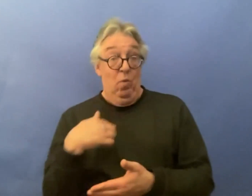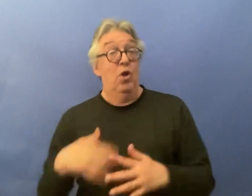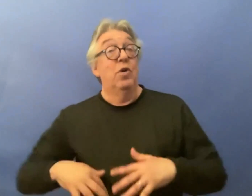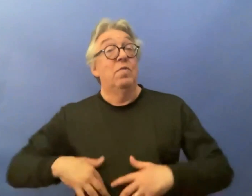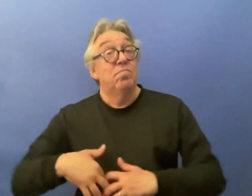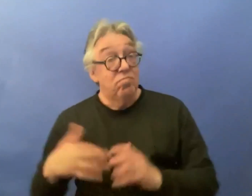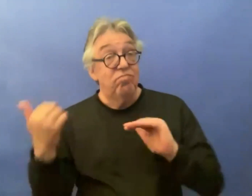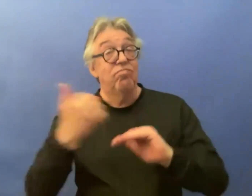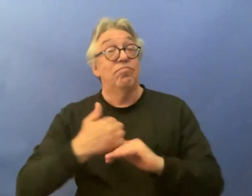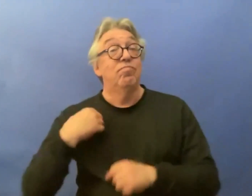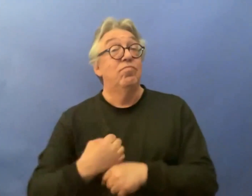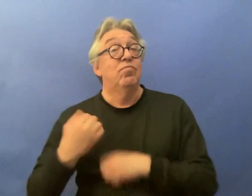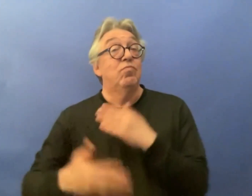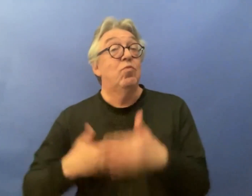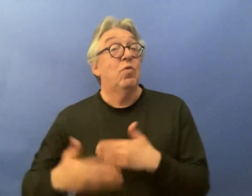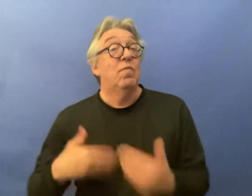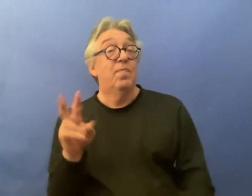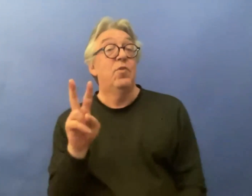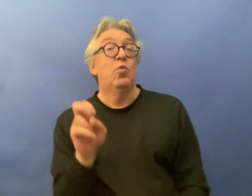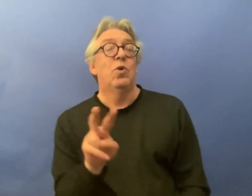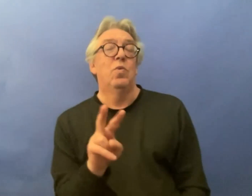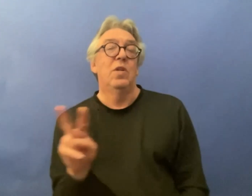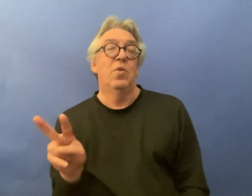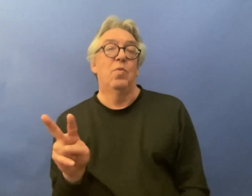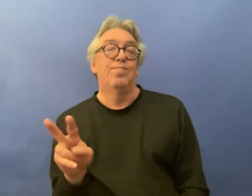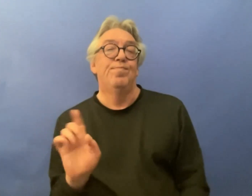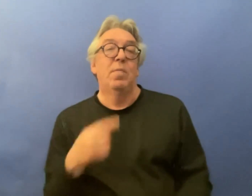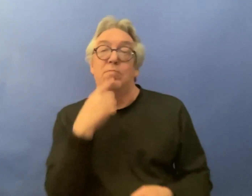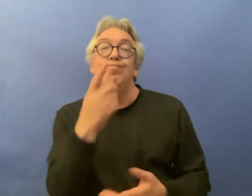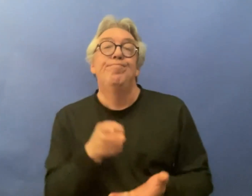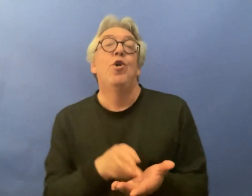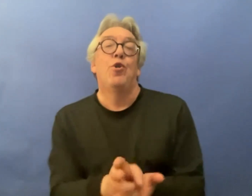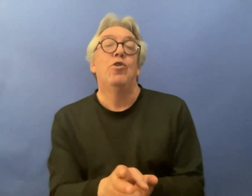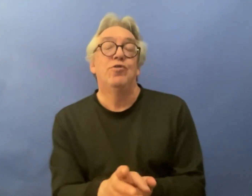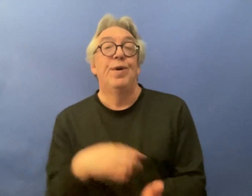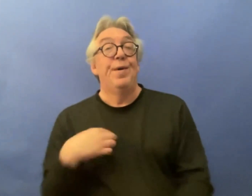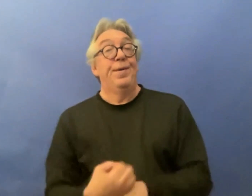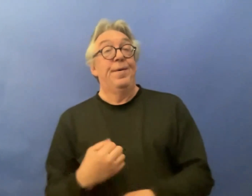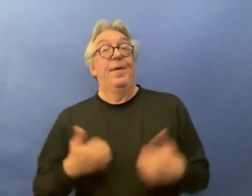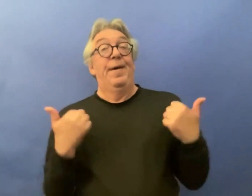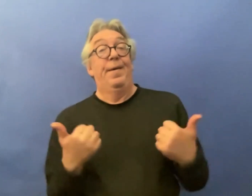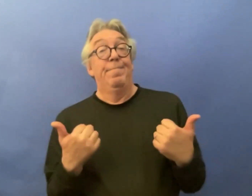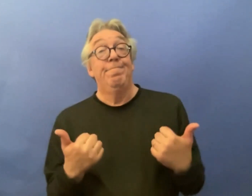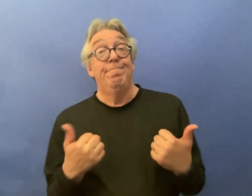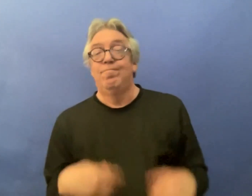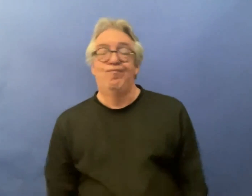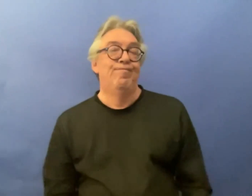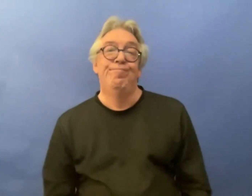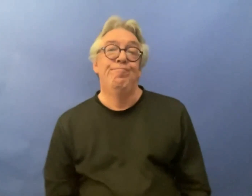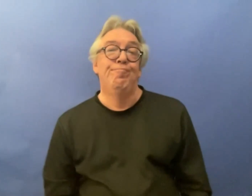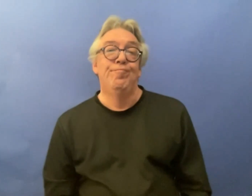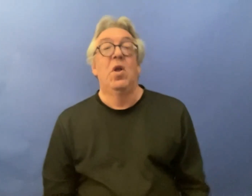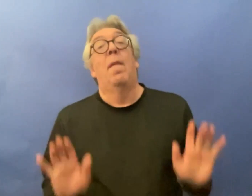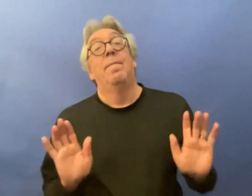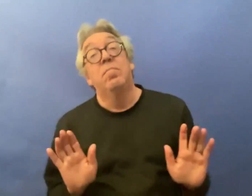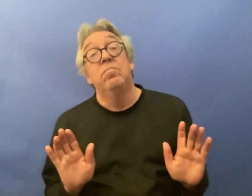And you know, to be fair, we were not so great at it. But I guess that's the